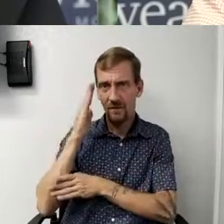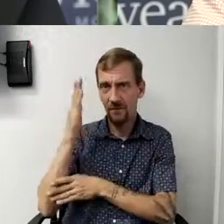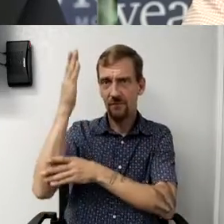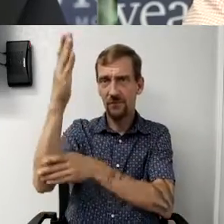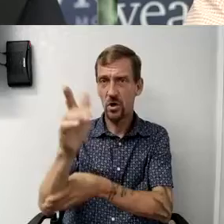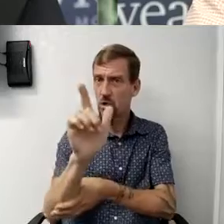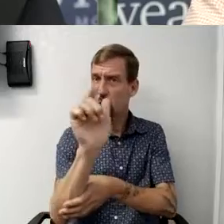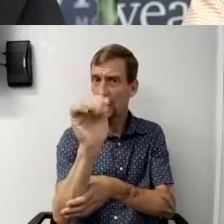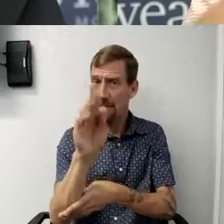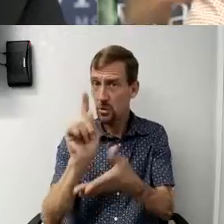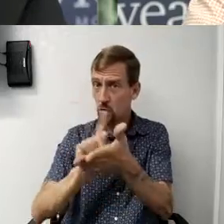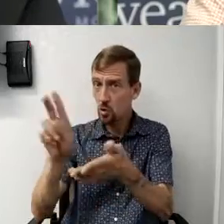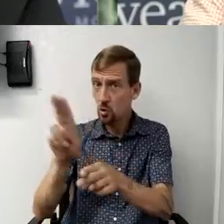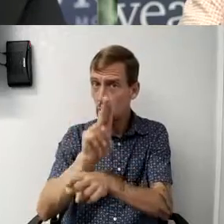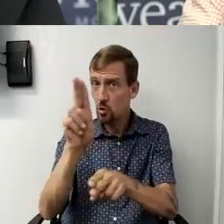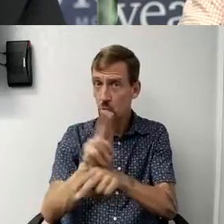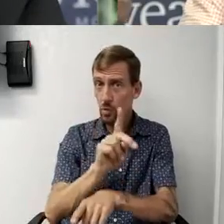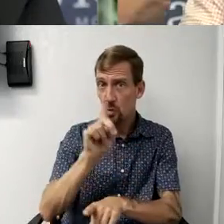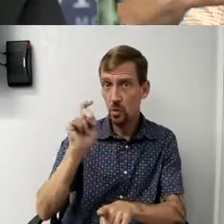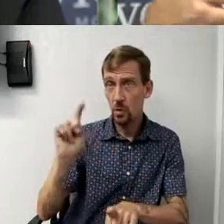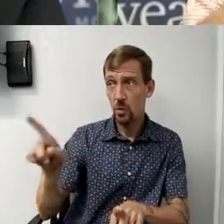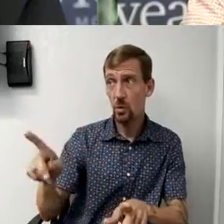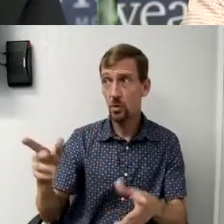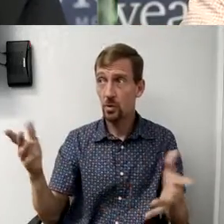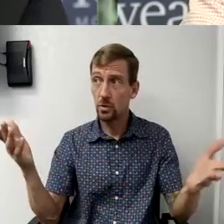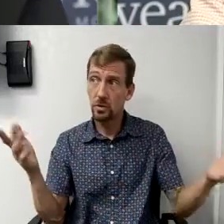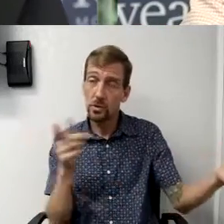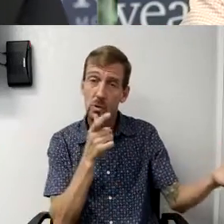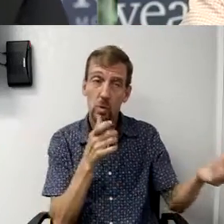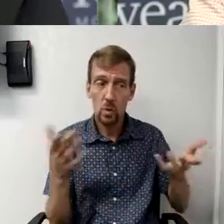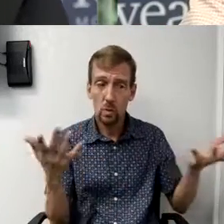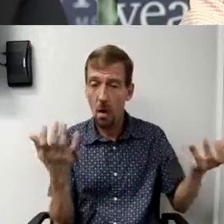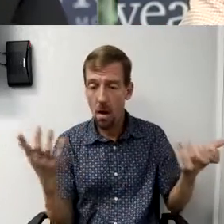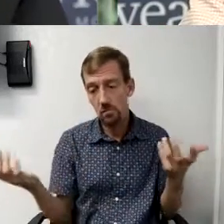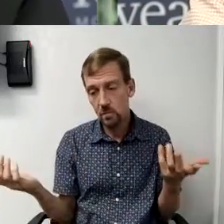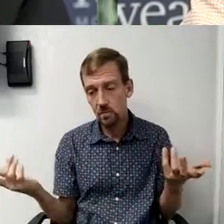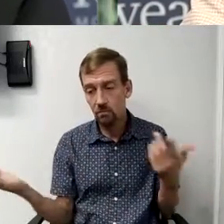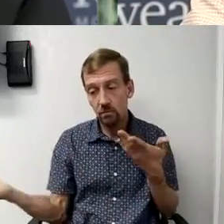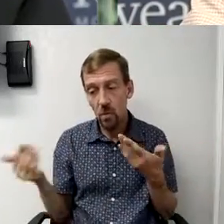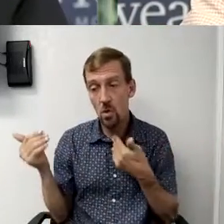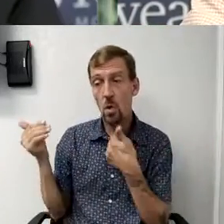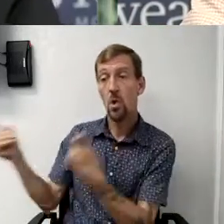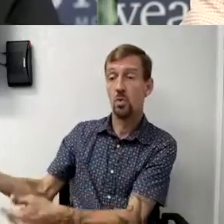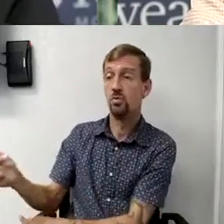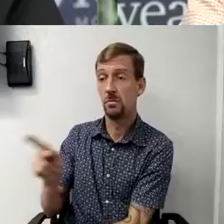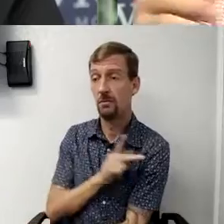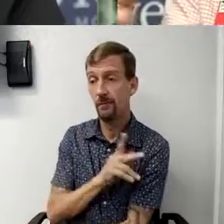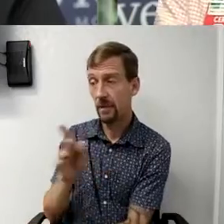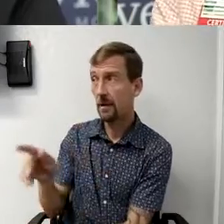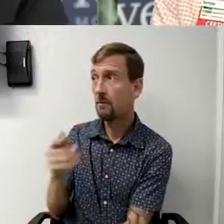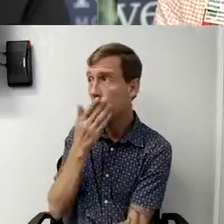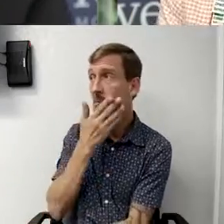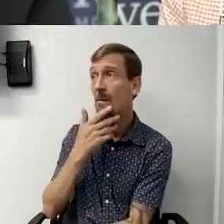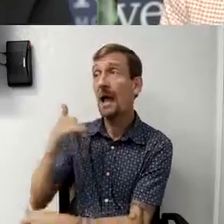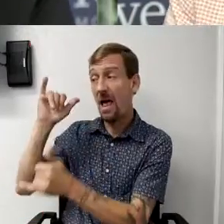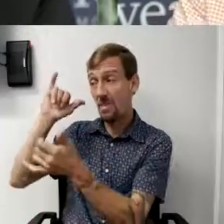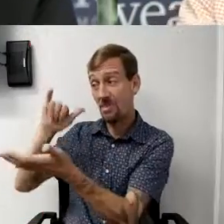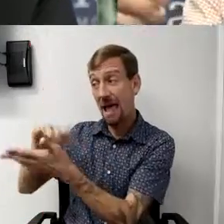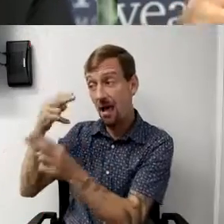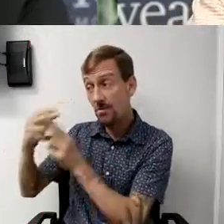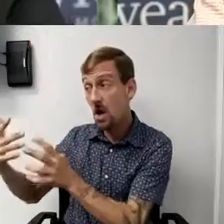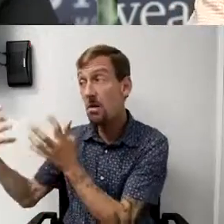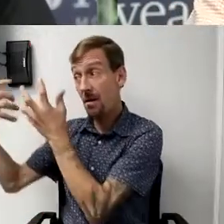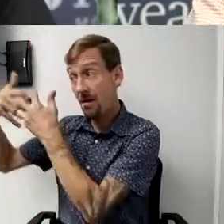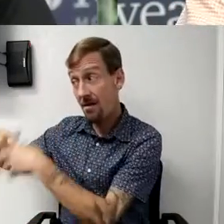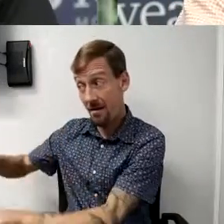usages? I think, were you going to take that question? Either way. Go ahead. Yeah. So yes. It's called collaboration. Yes, right? Yeah,